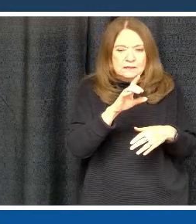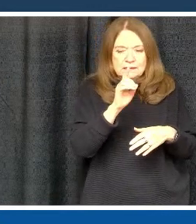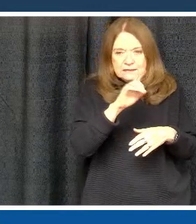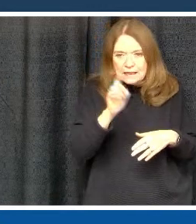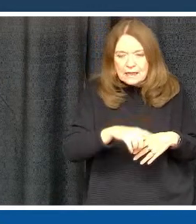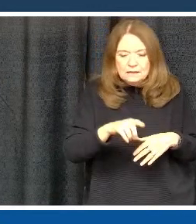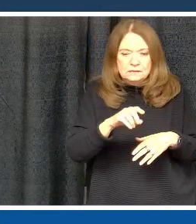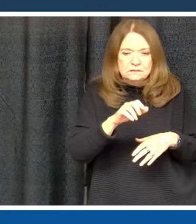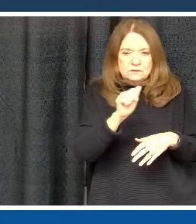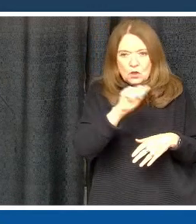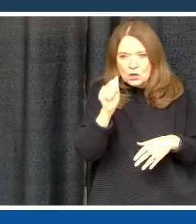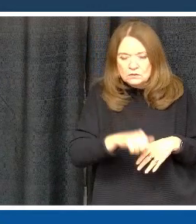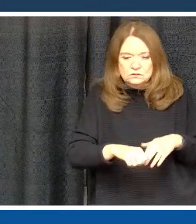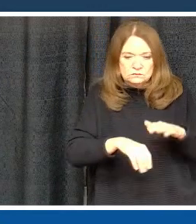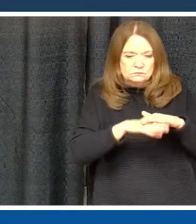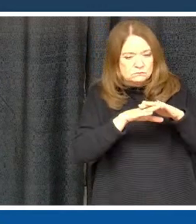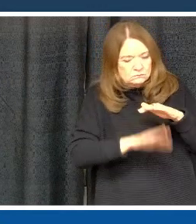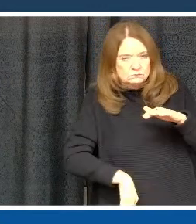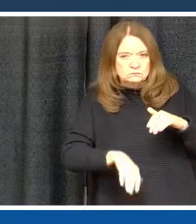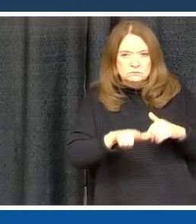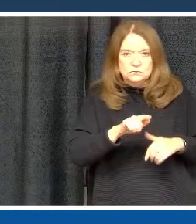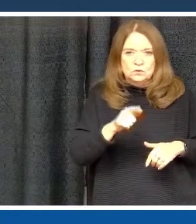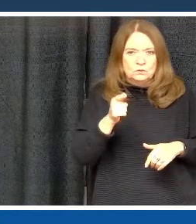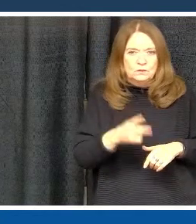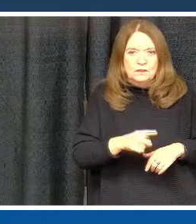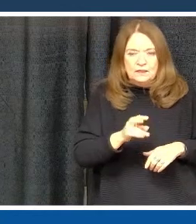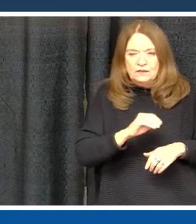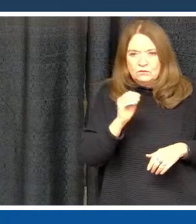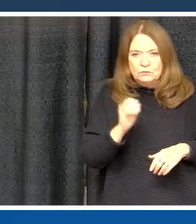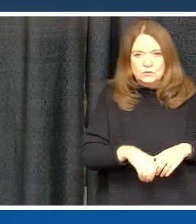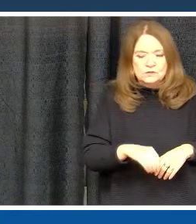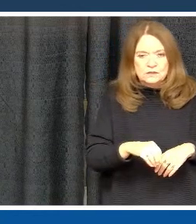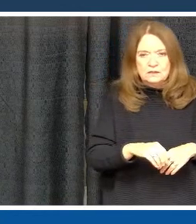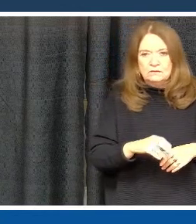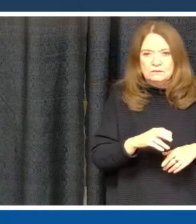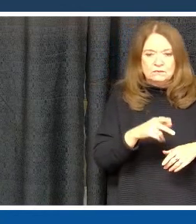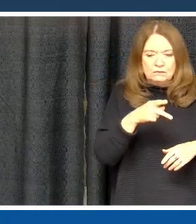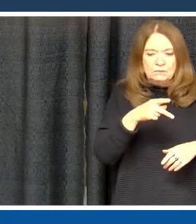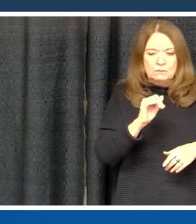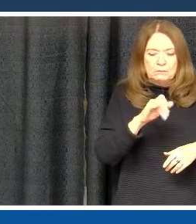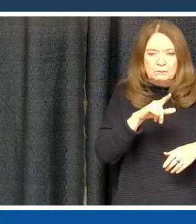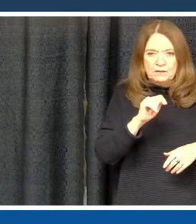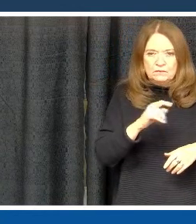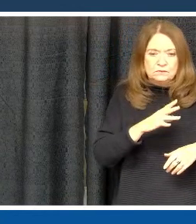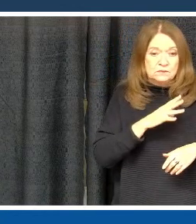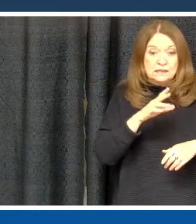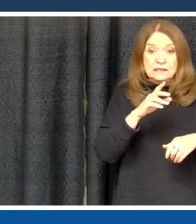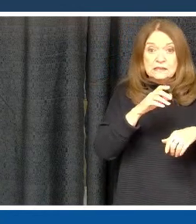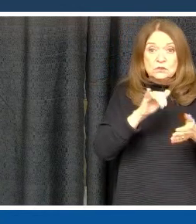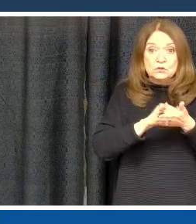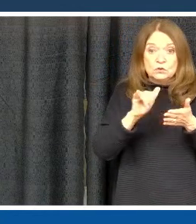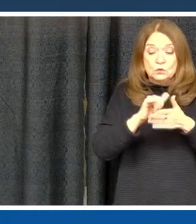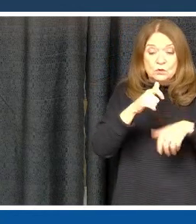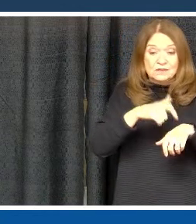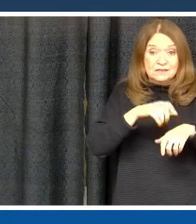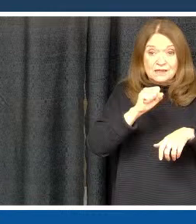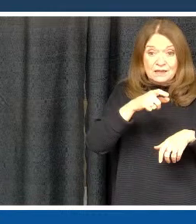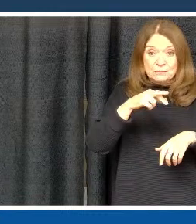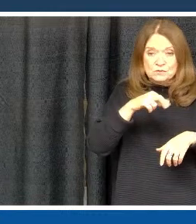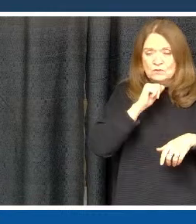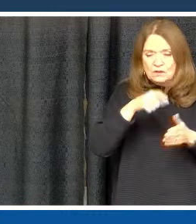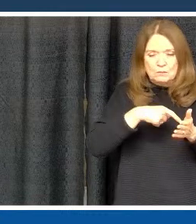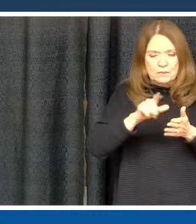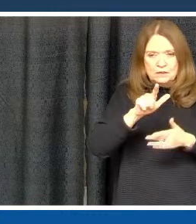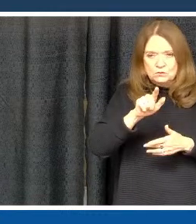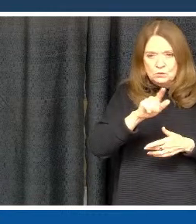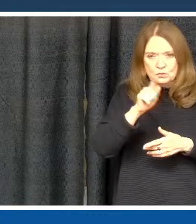are way lower than 21.5%. Pick it. Find a hotel downtown Times Square, guarantee you're paying less than 21.5%